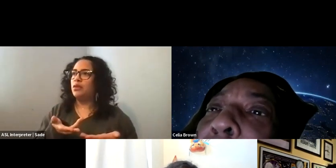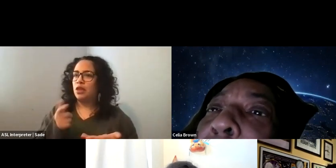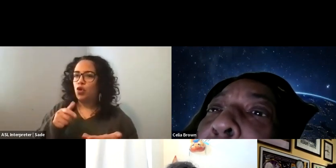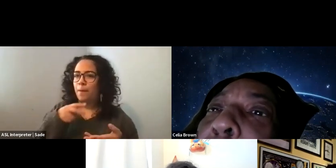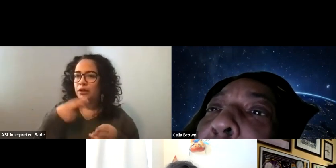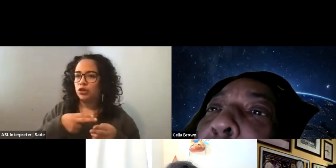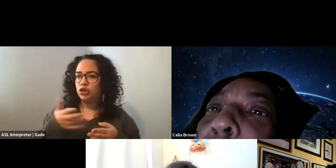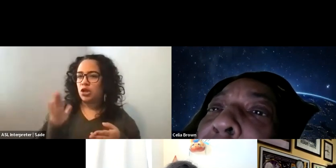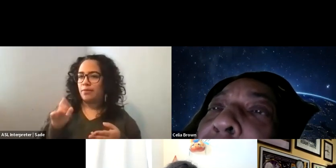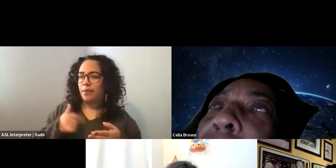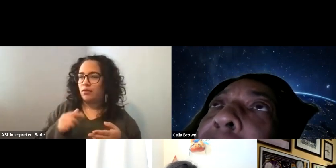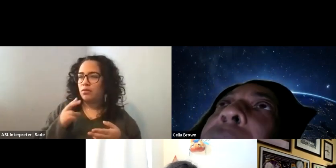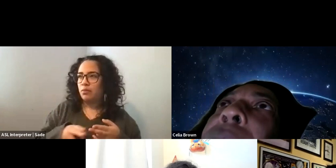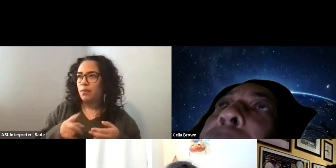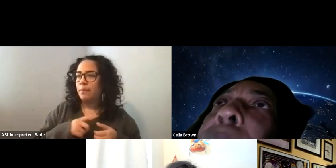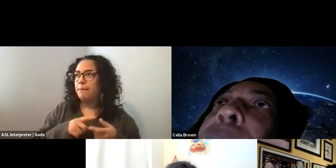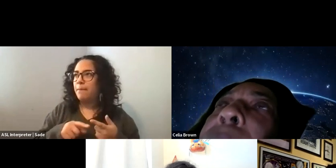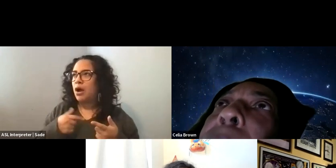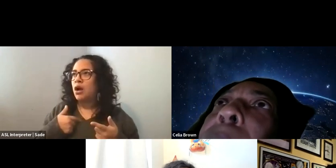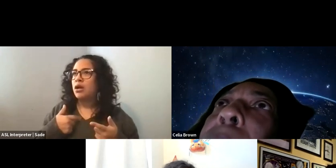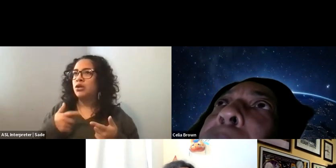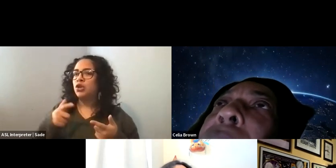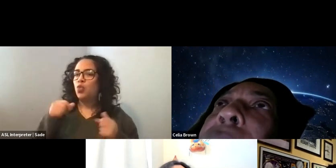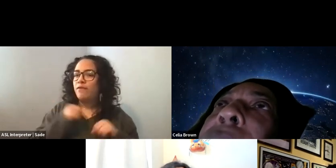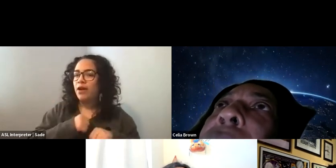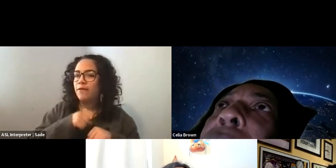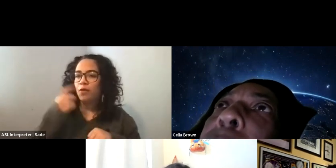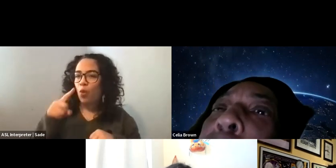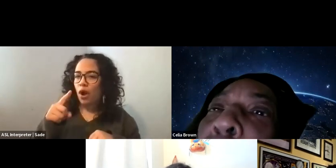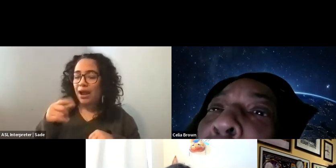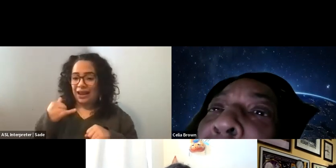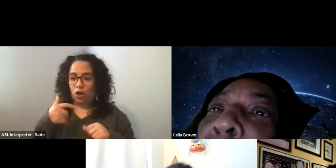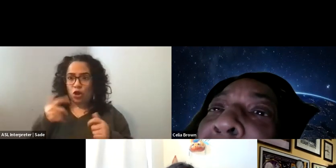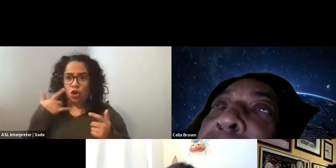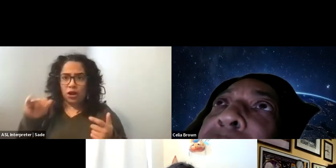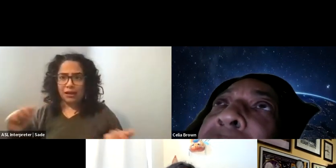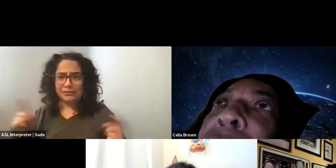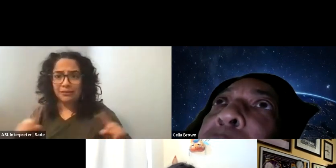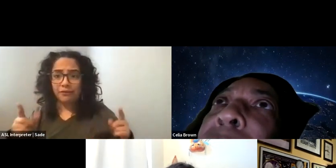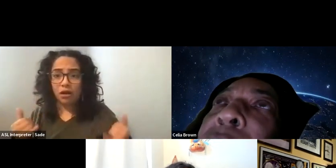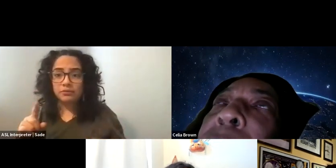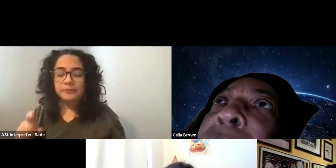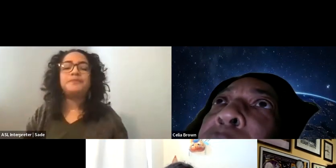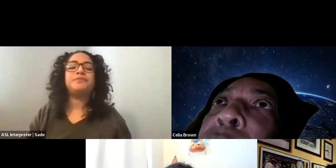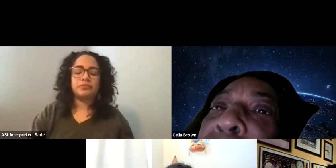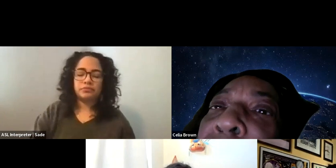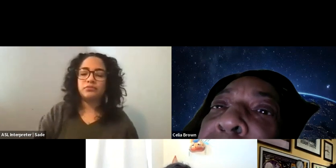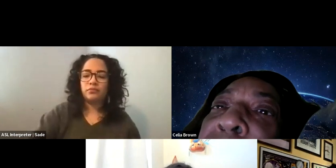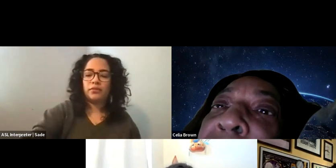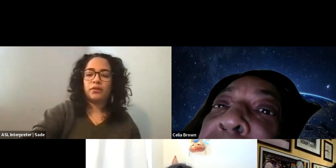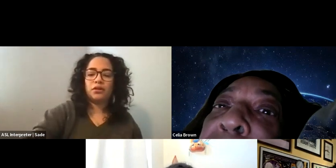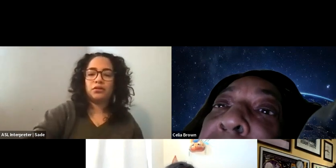it changed? What do they look like now? Well, when I first got into it, to me, it looked